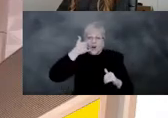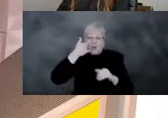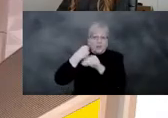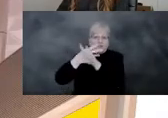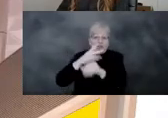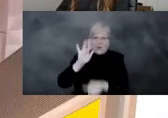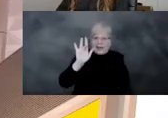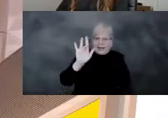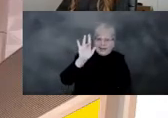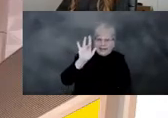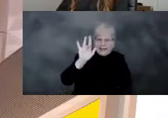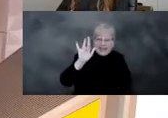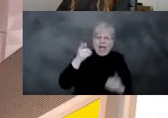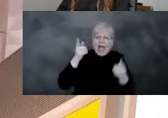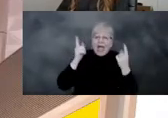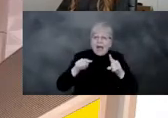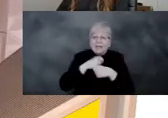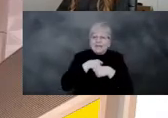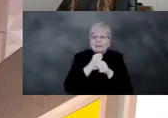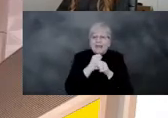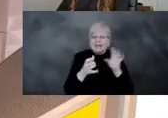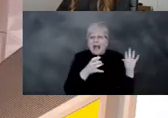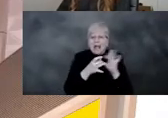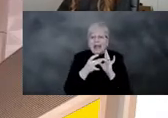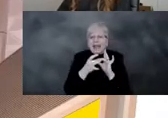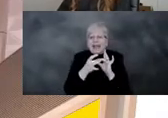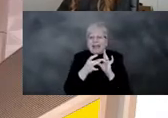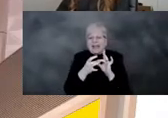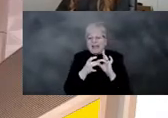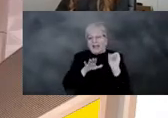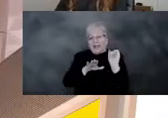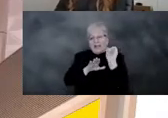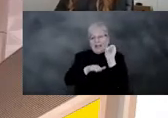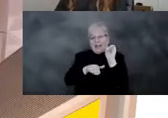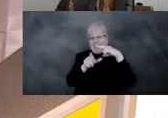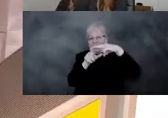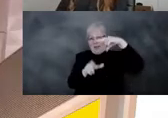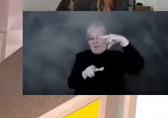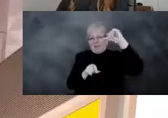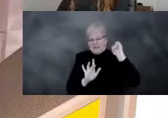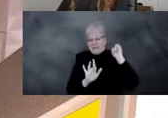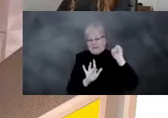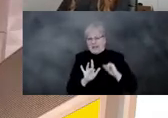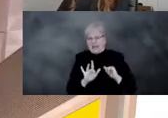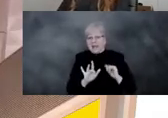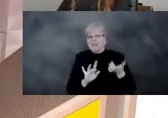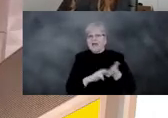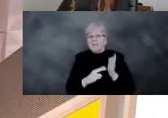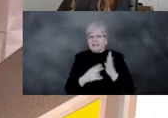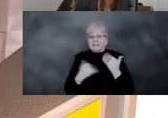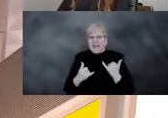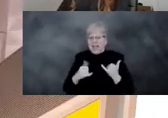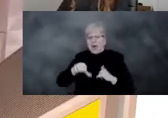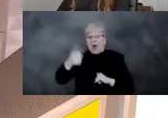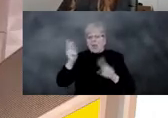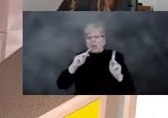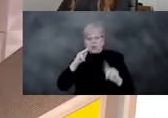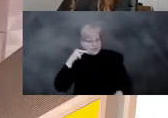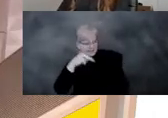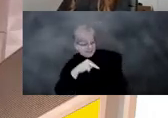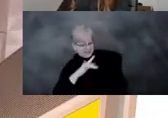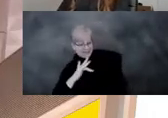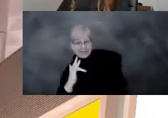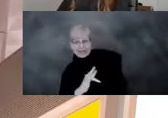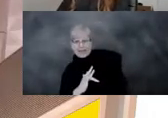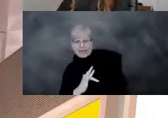a link in the body of that message and anyone that clicks that link can join your phone call